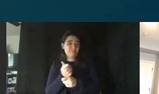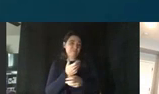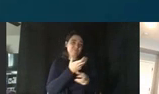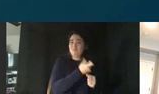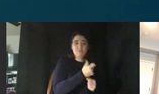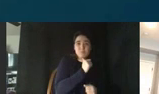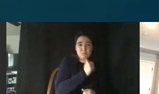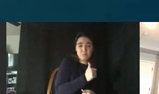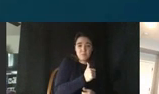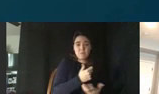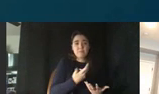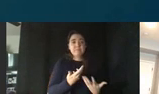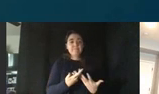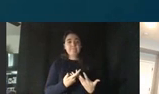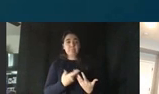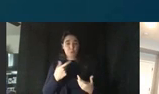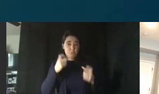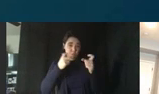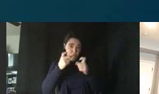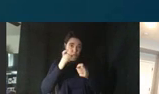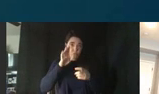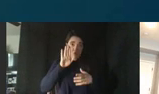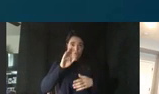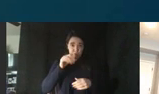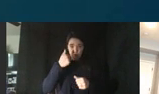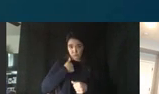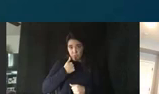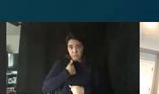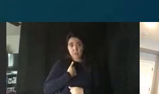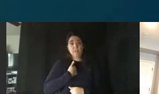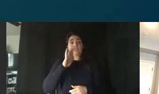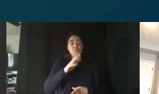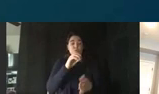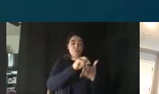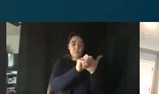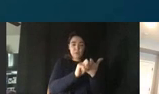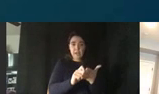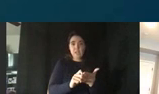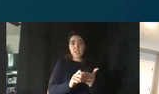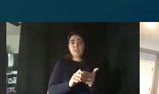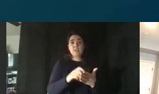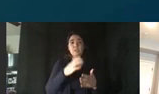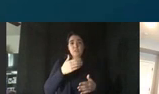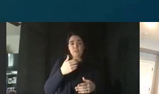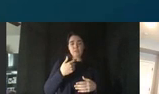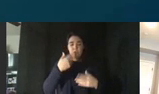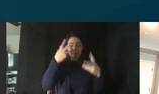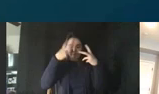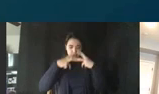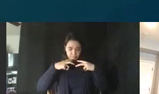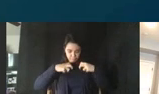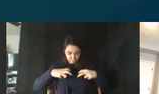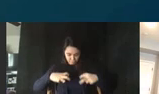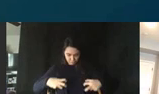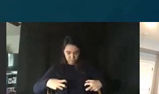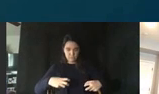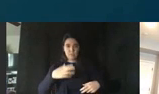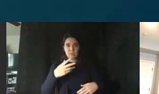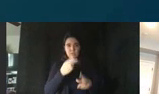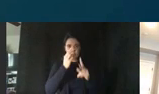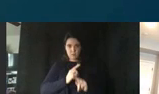and your writing and how you're honest with yourself. So that's my advice on